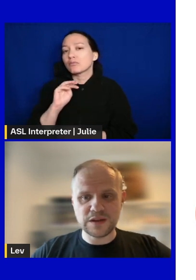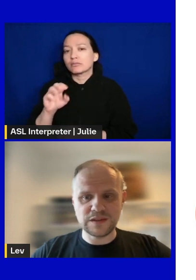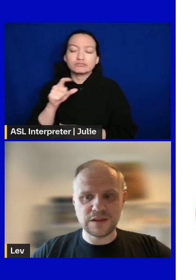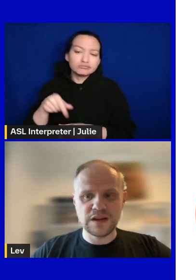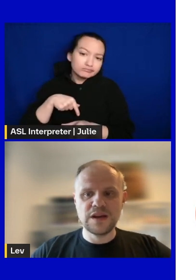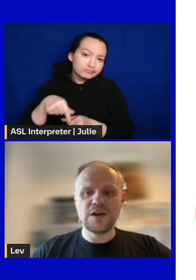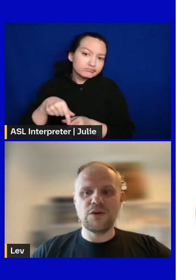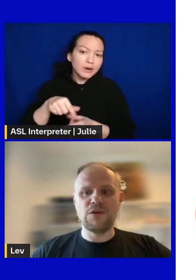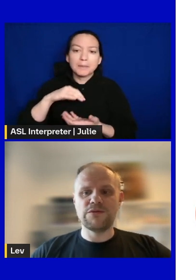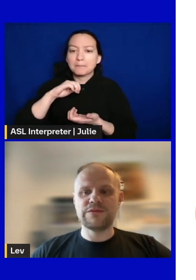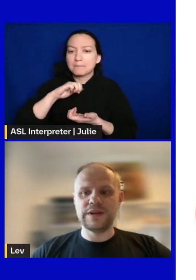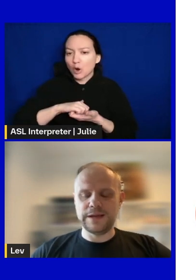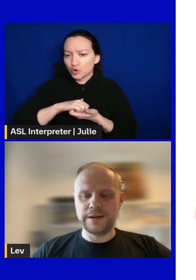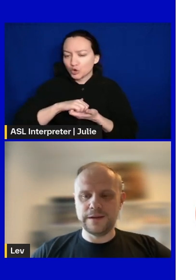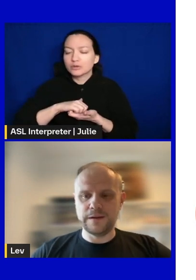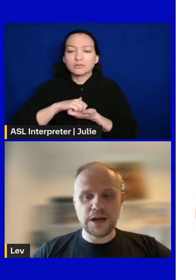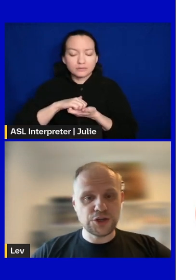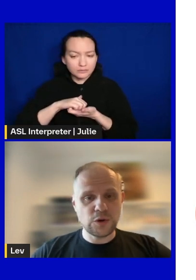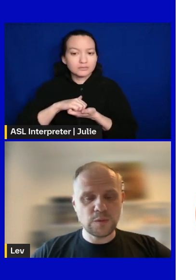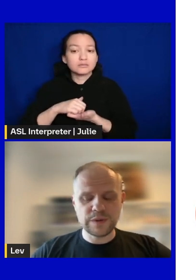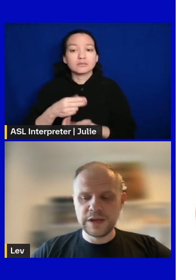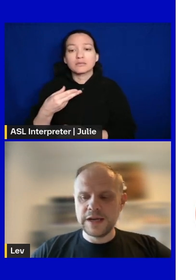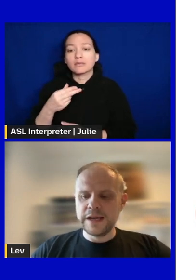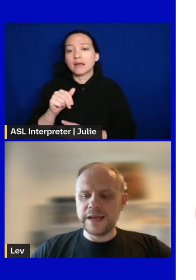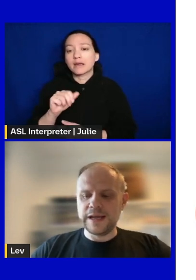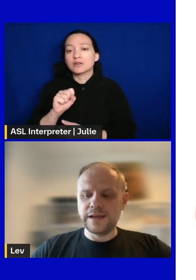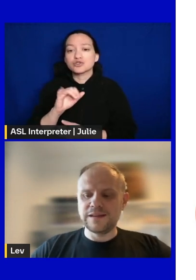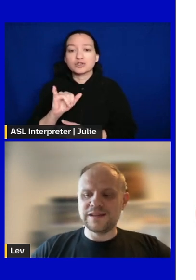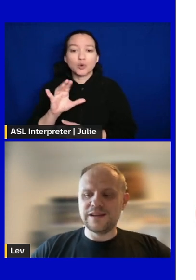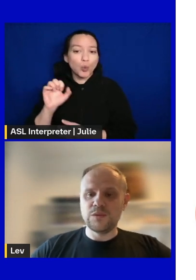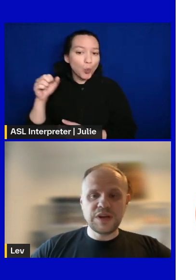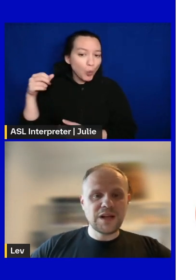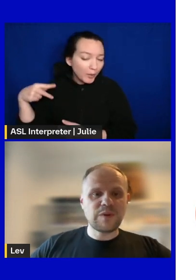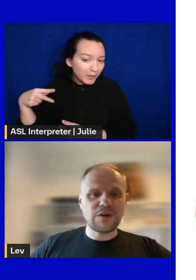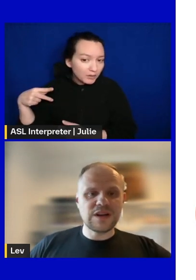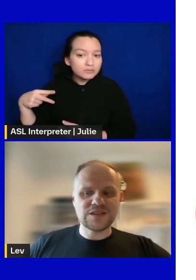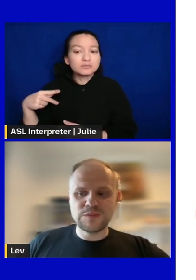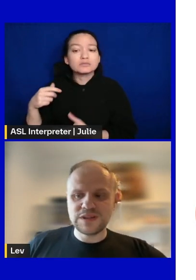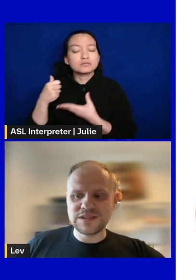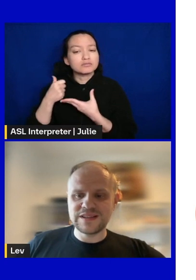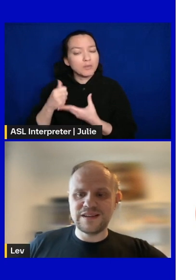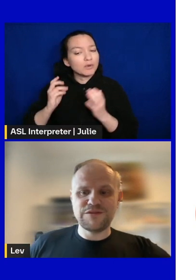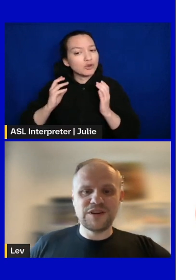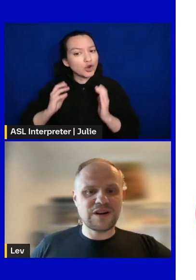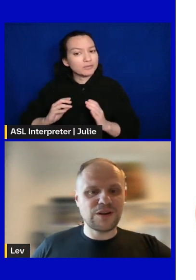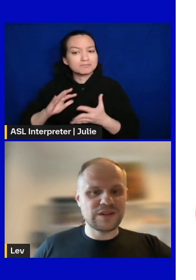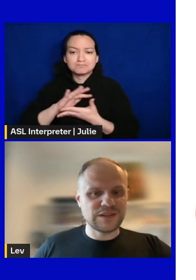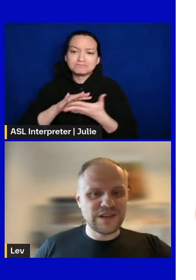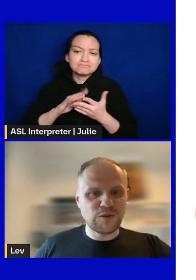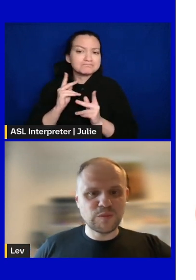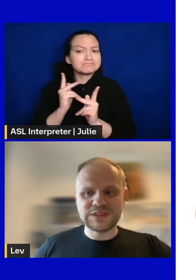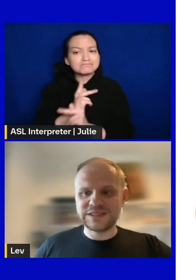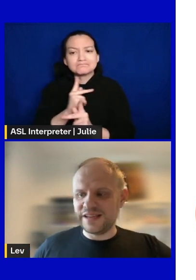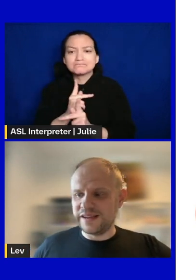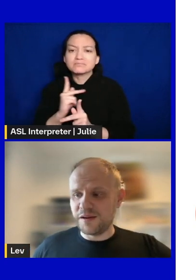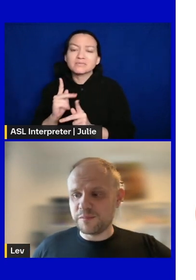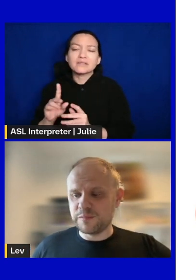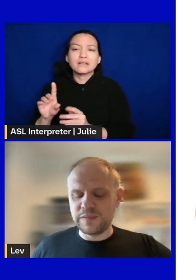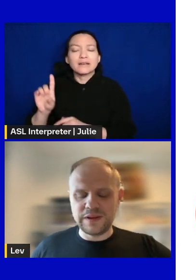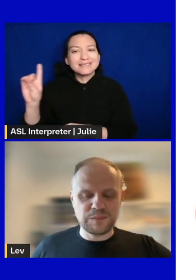hyper-specialized partner of HashiCorp. And we help our customers figure out their